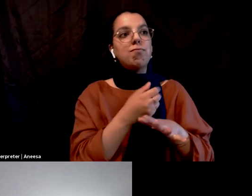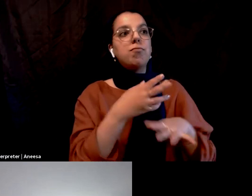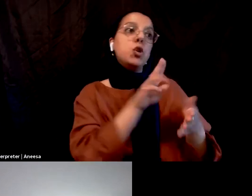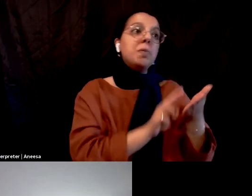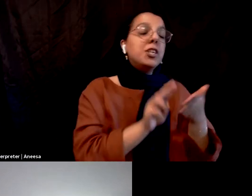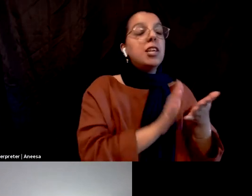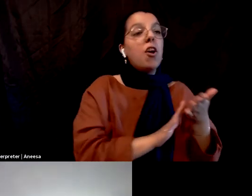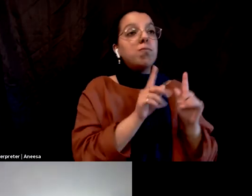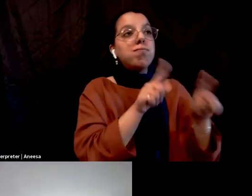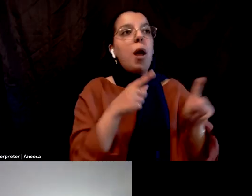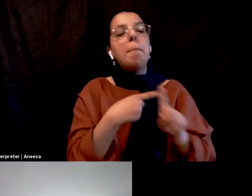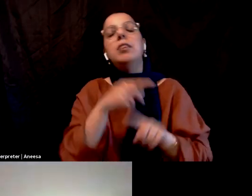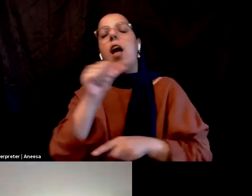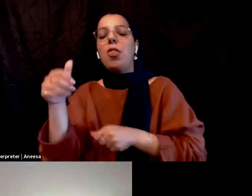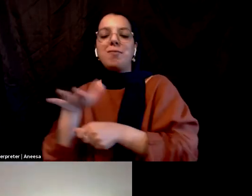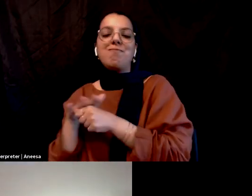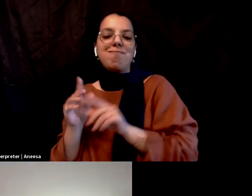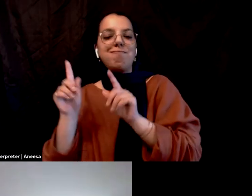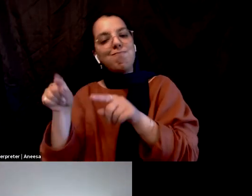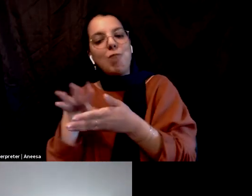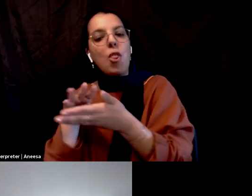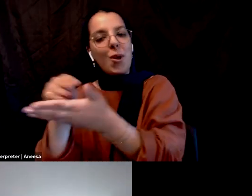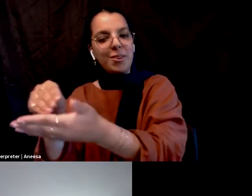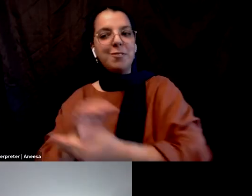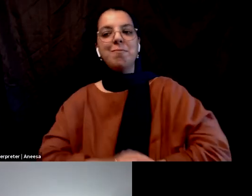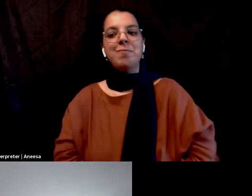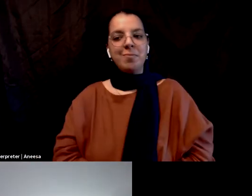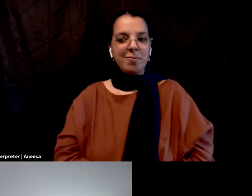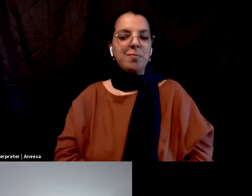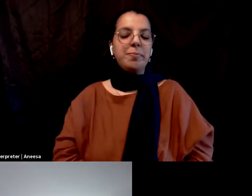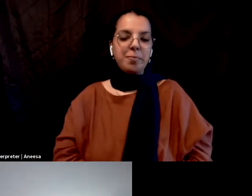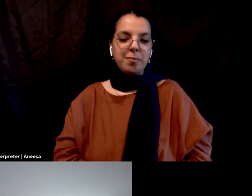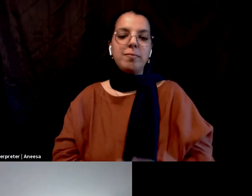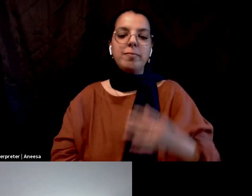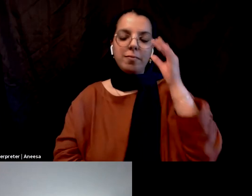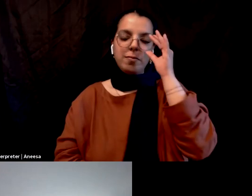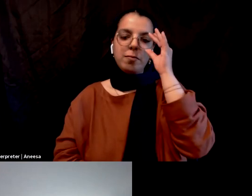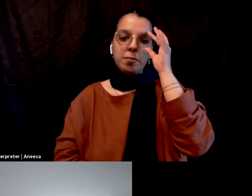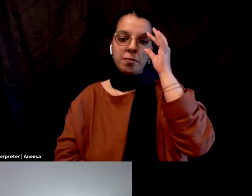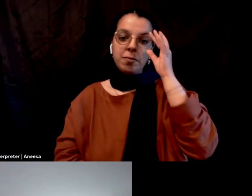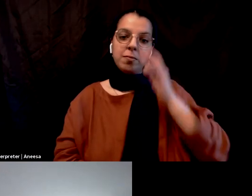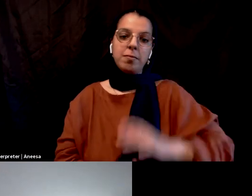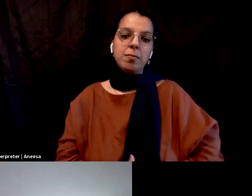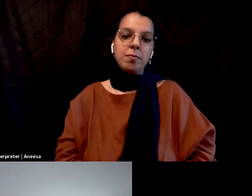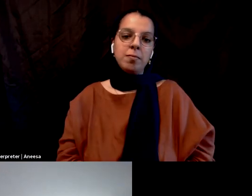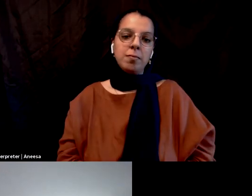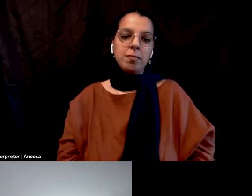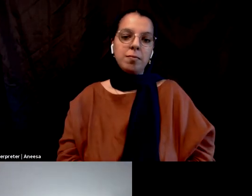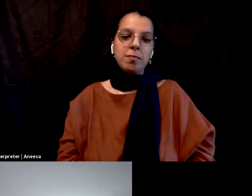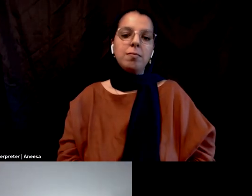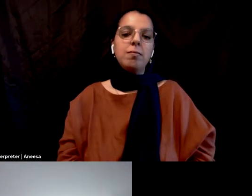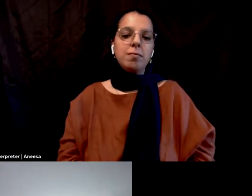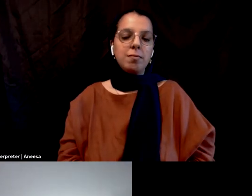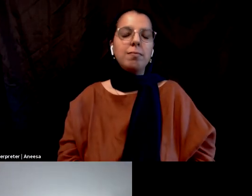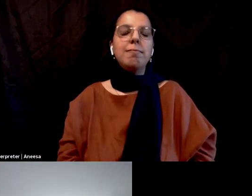non-mainstream settings. I'd say our community is most resilient when I look back at our tiny